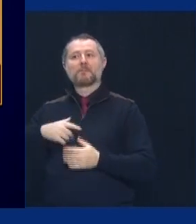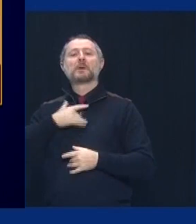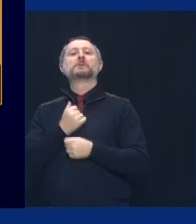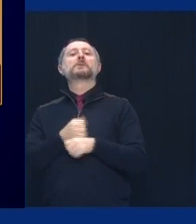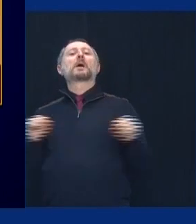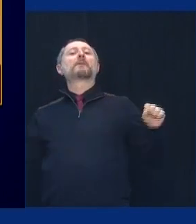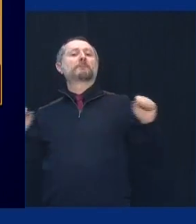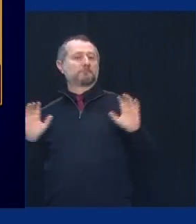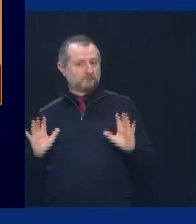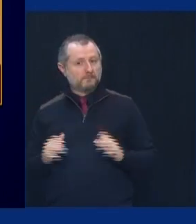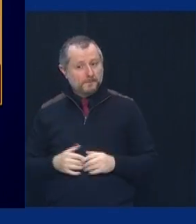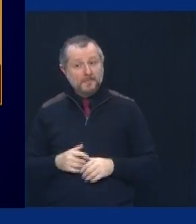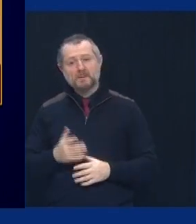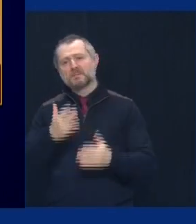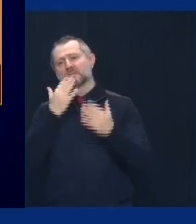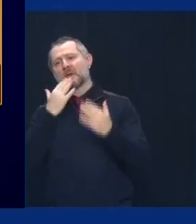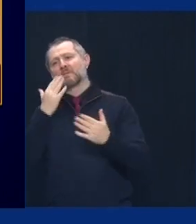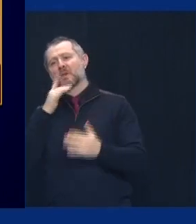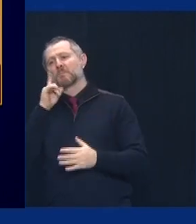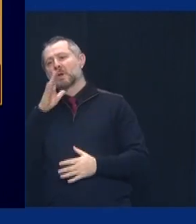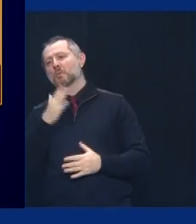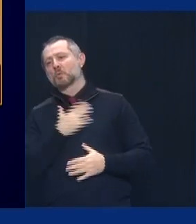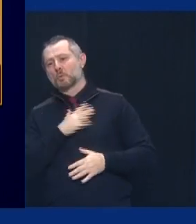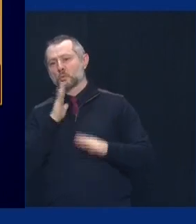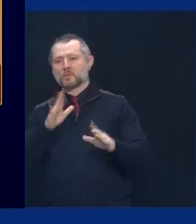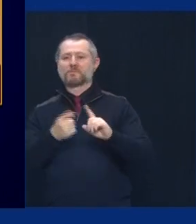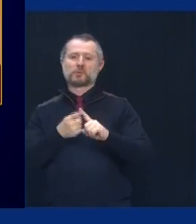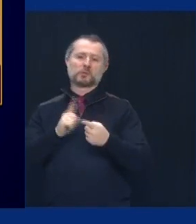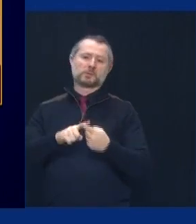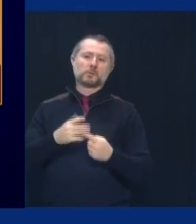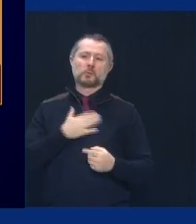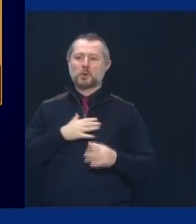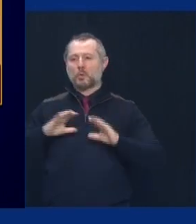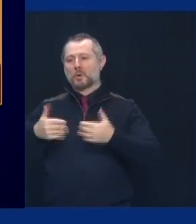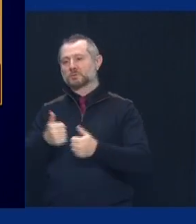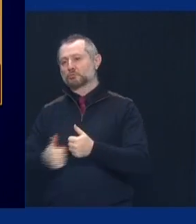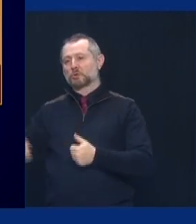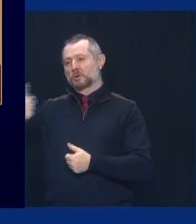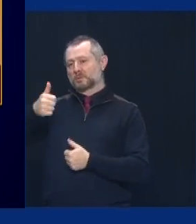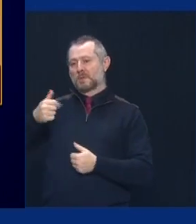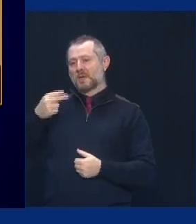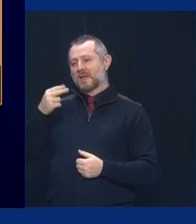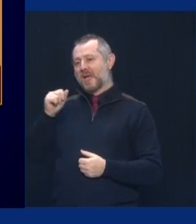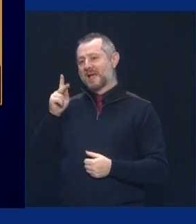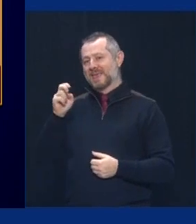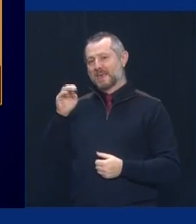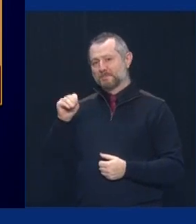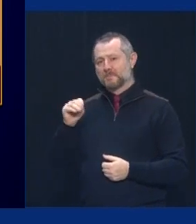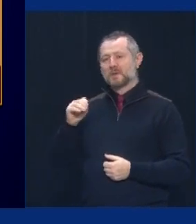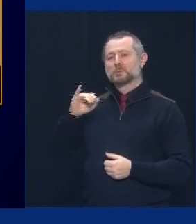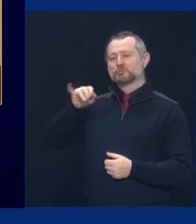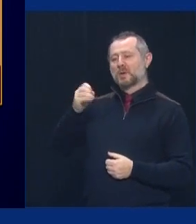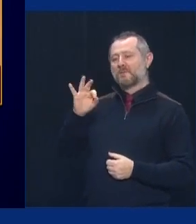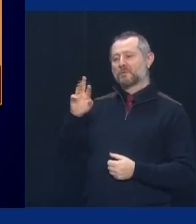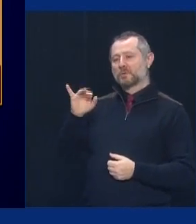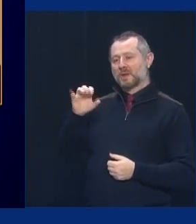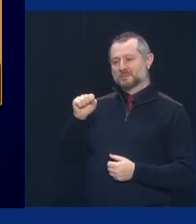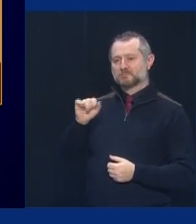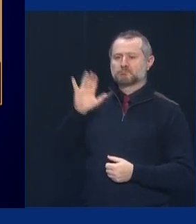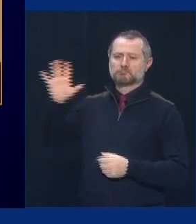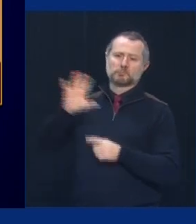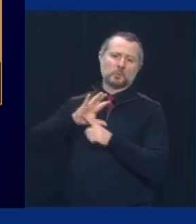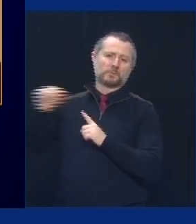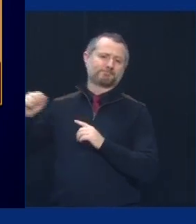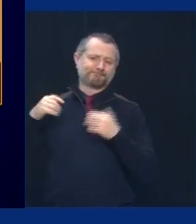you always to my good friend and our caucus chair, Hakeem Jeffries, for his tremendous vision